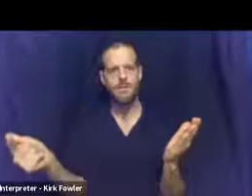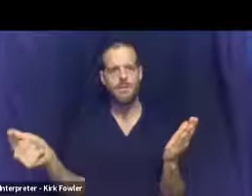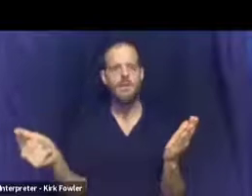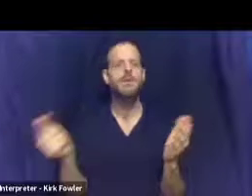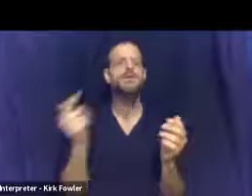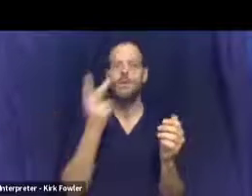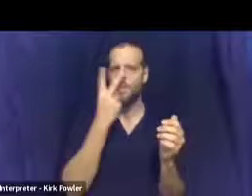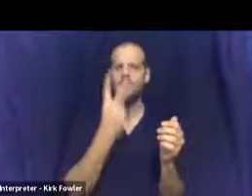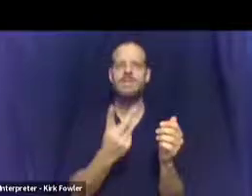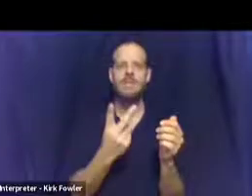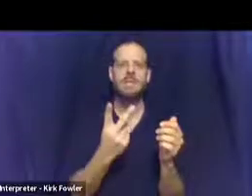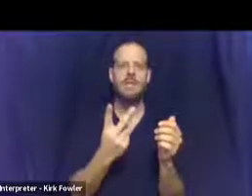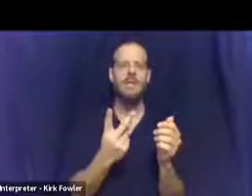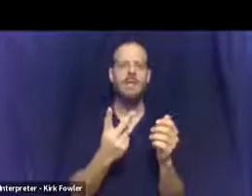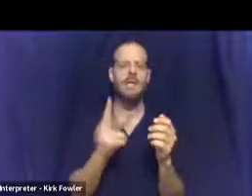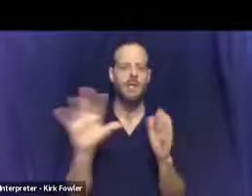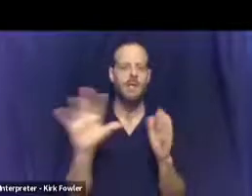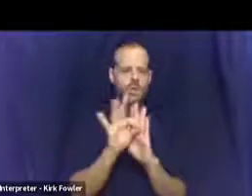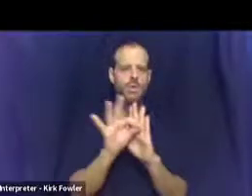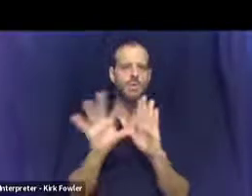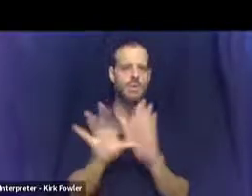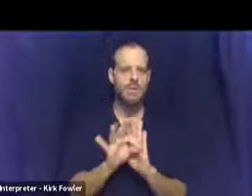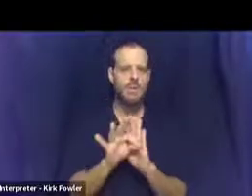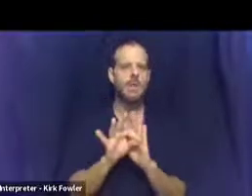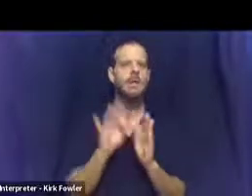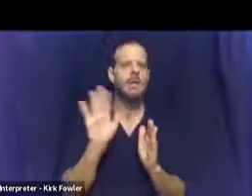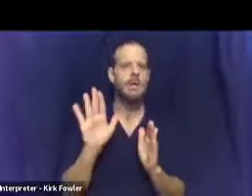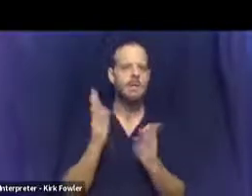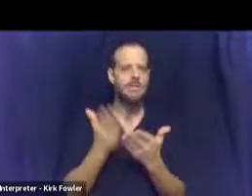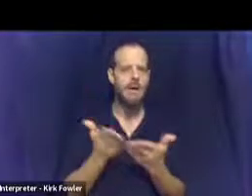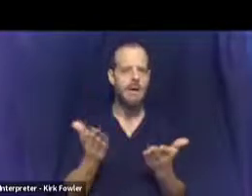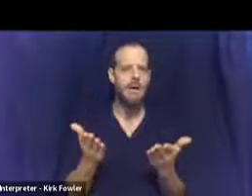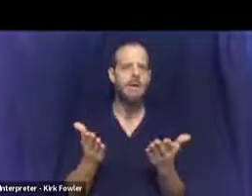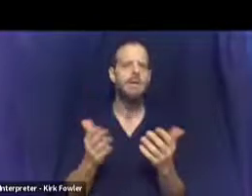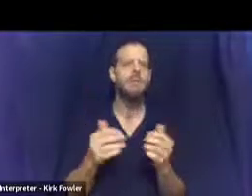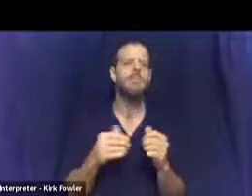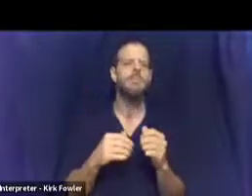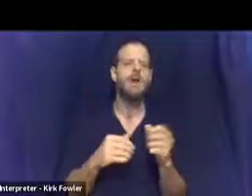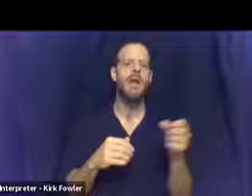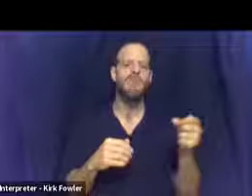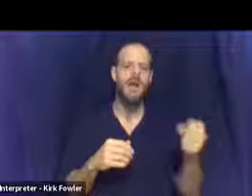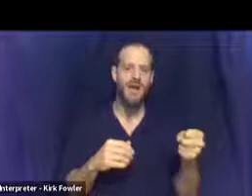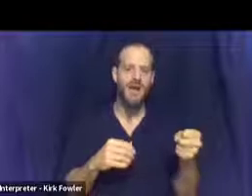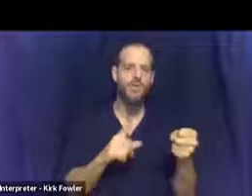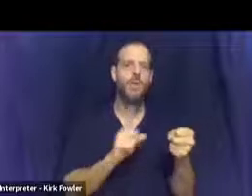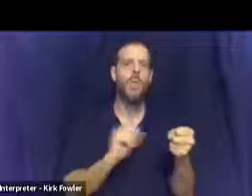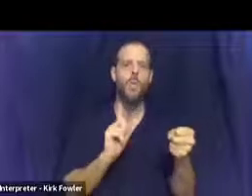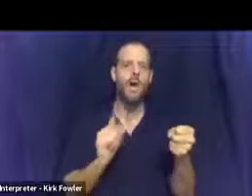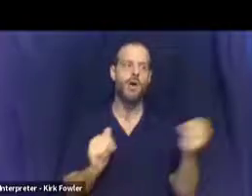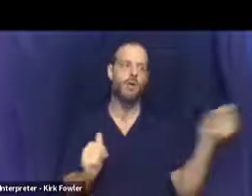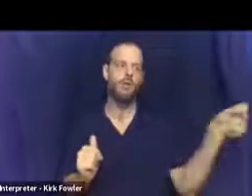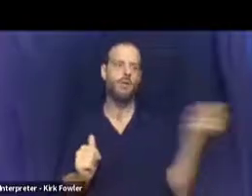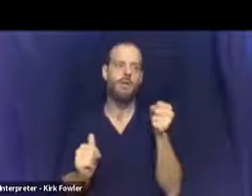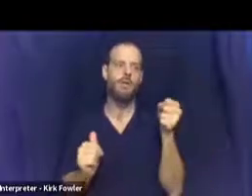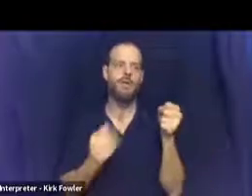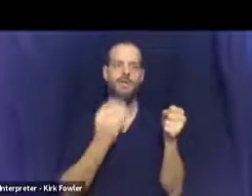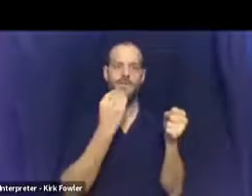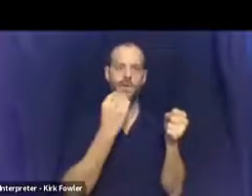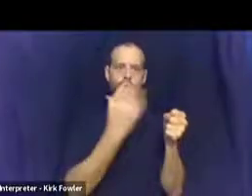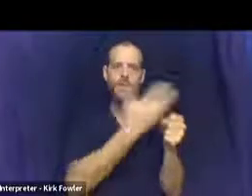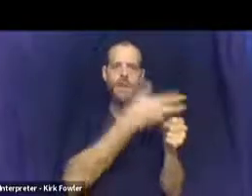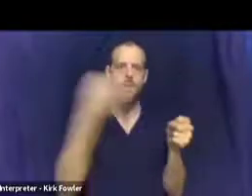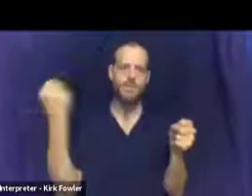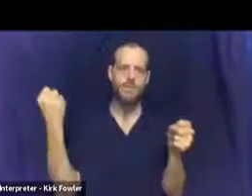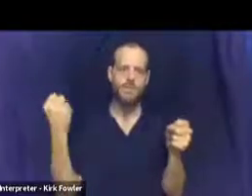deliberate choosing of his items. And so there's the handle for where he goes to get the food out. There is what looks like I'm assuming a grip